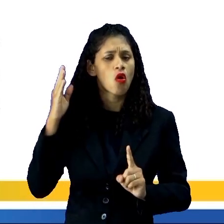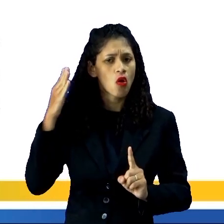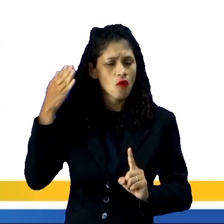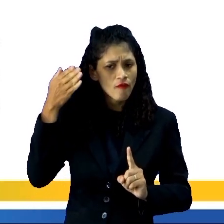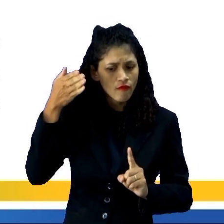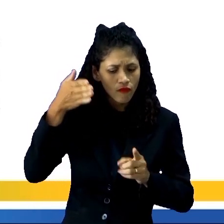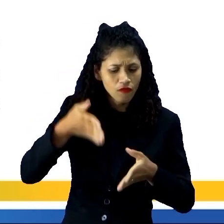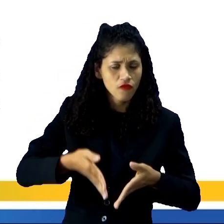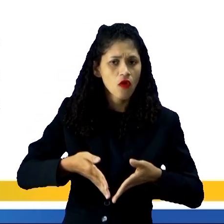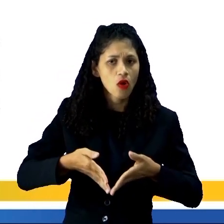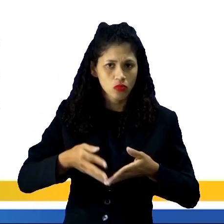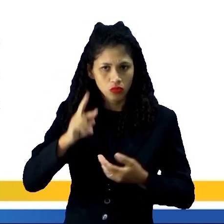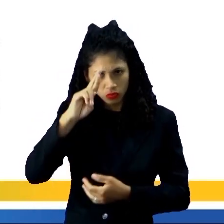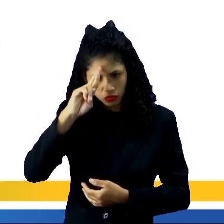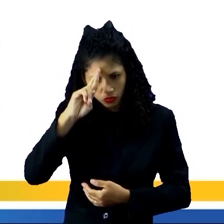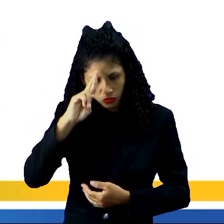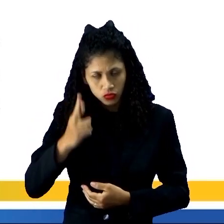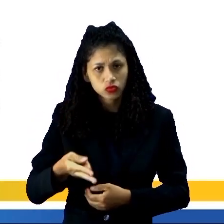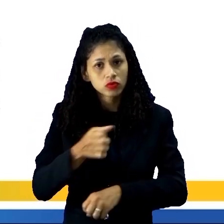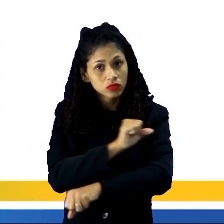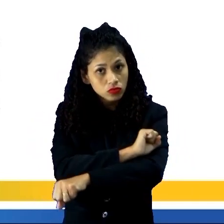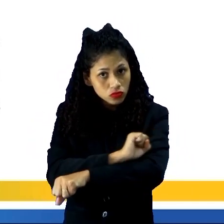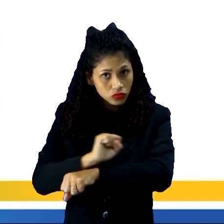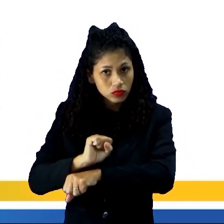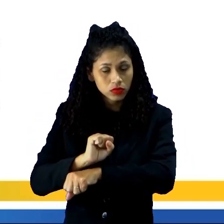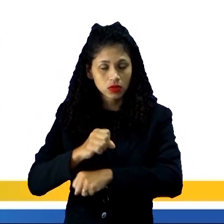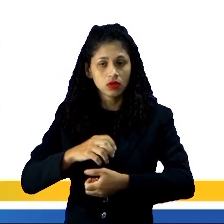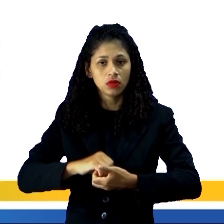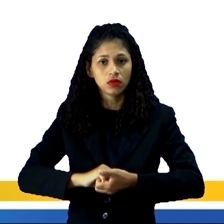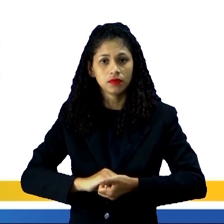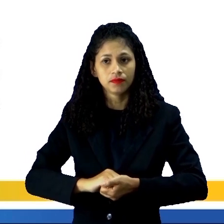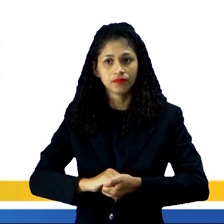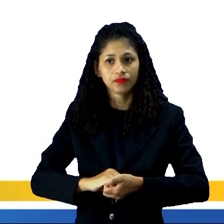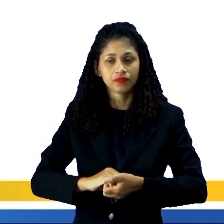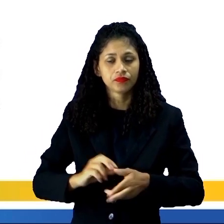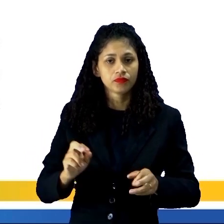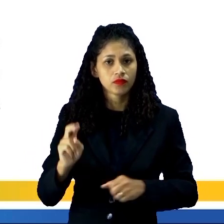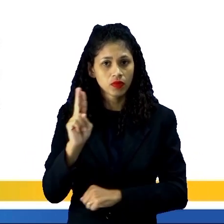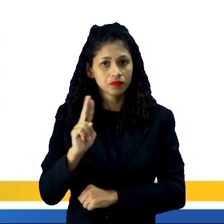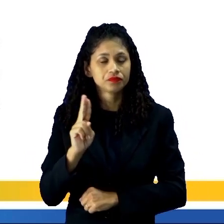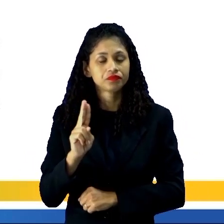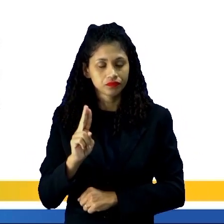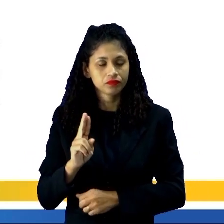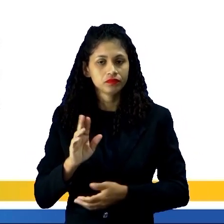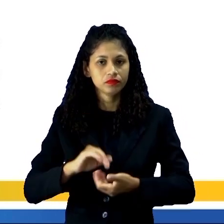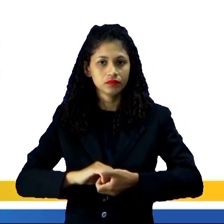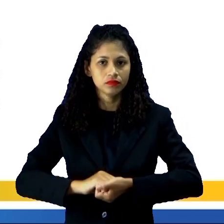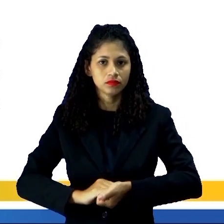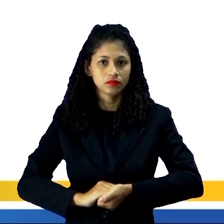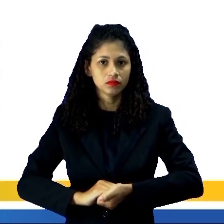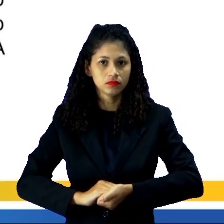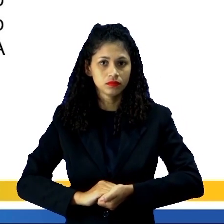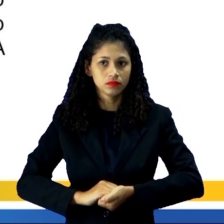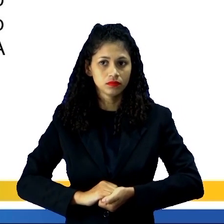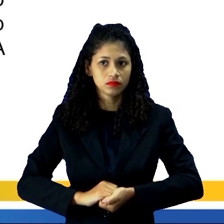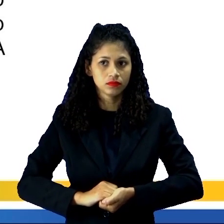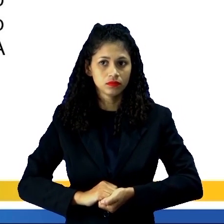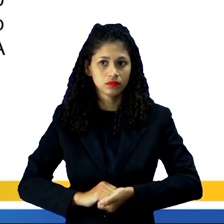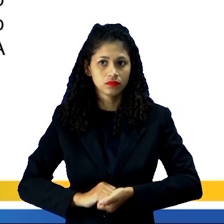e ele também é utilizado aí o pronome relativo para se referir a ele, ok?